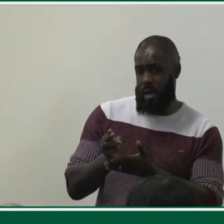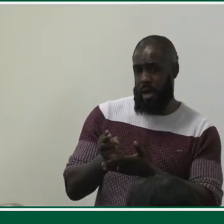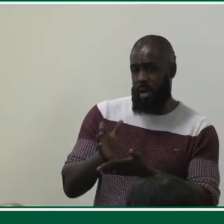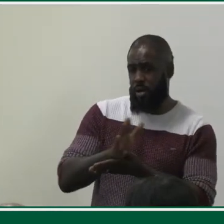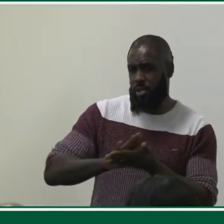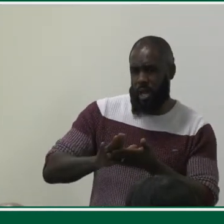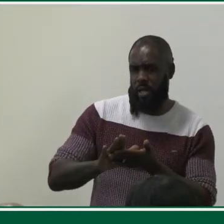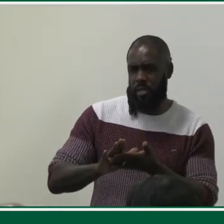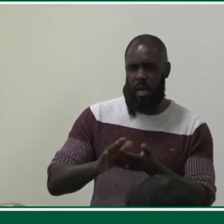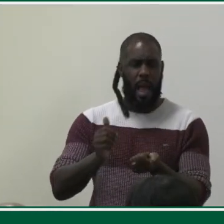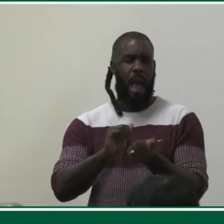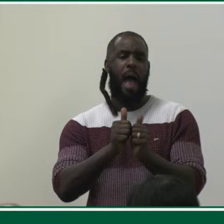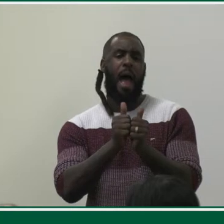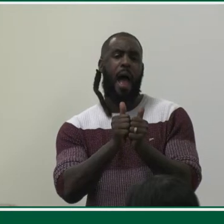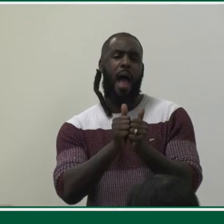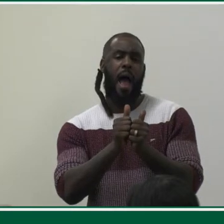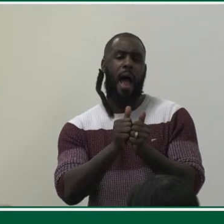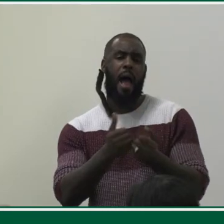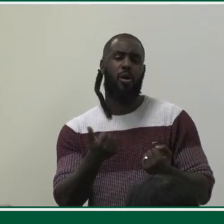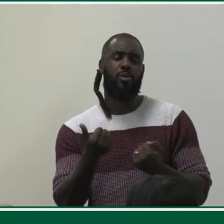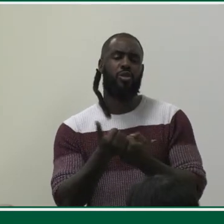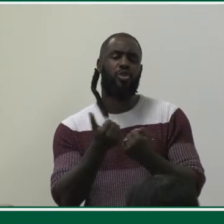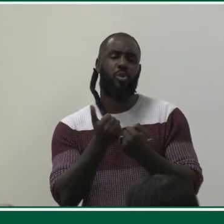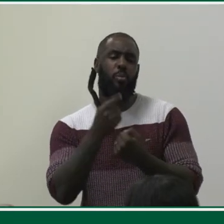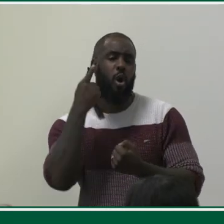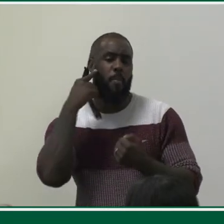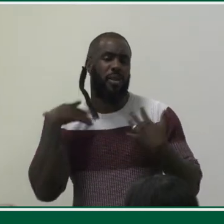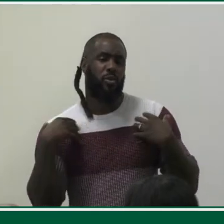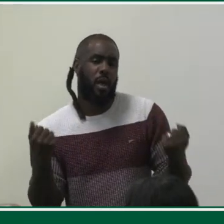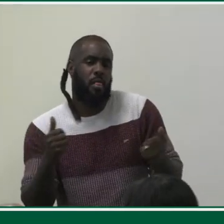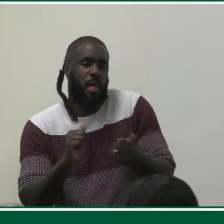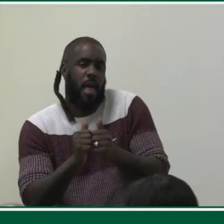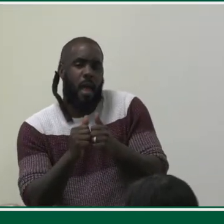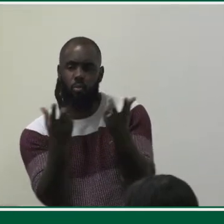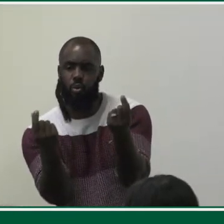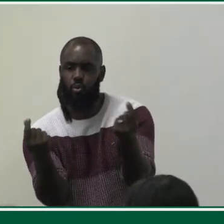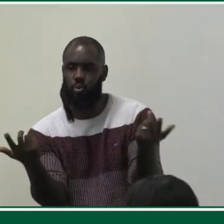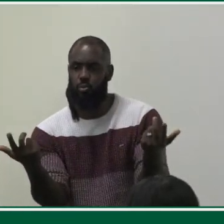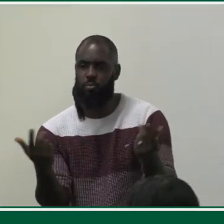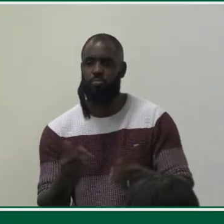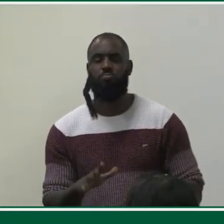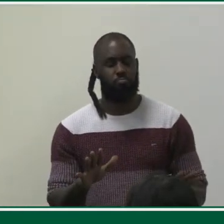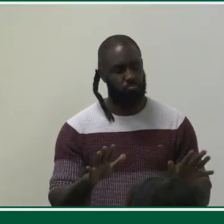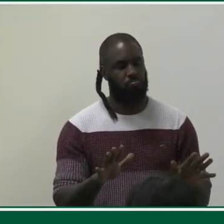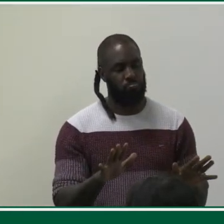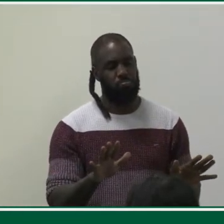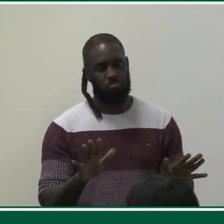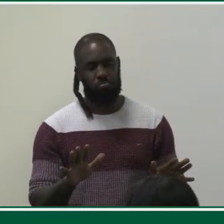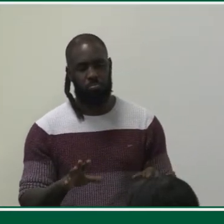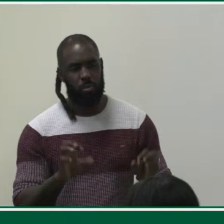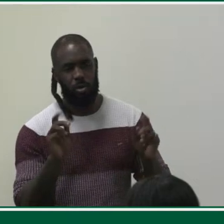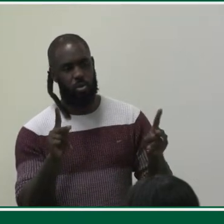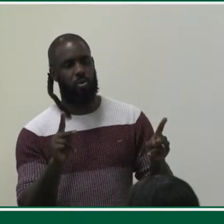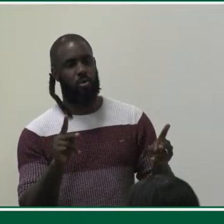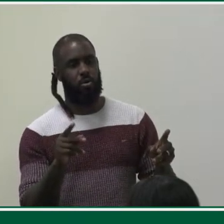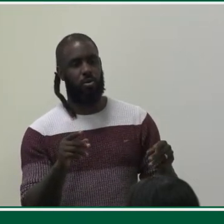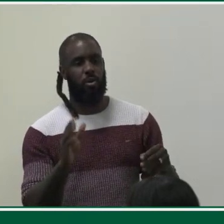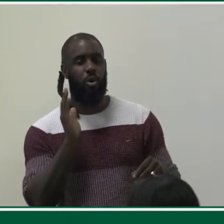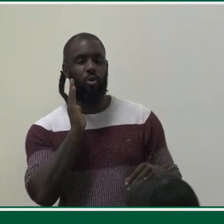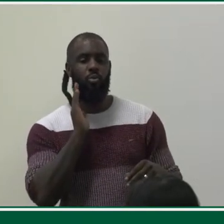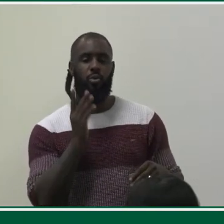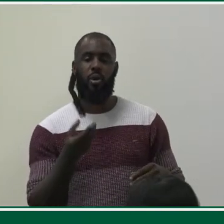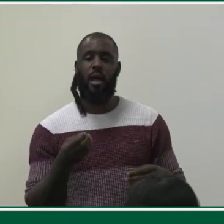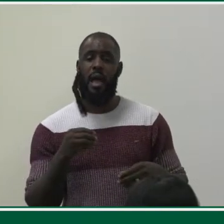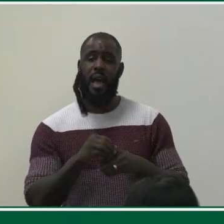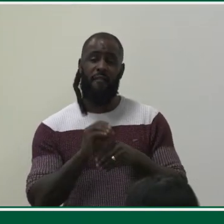health? And I'm gonna give that to Ruth. Yes, the Black Honors College, we will have an